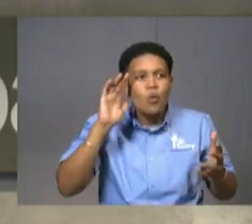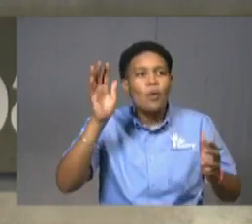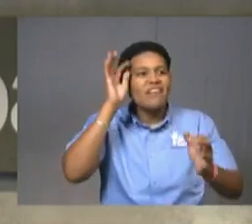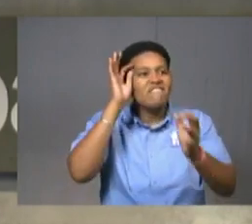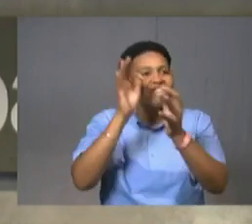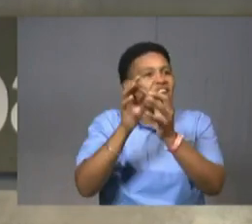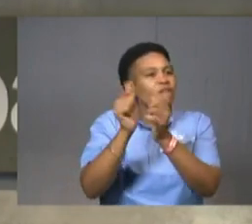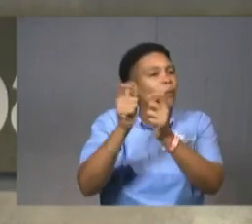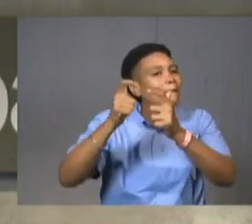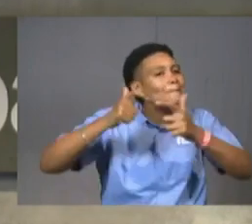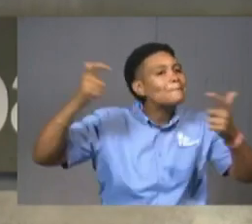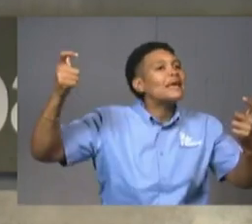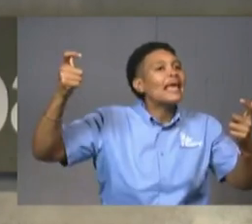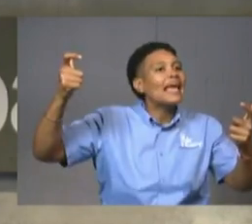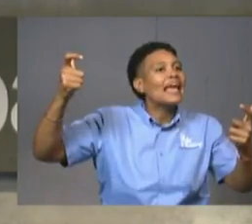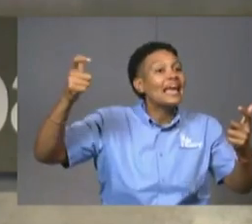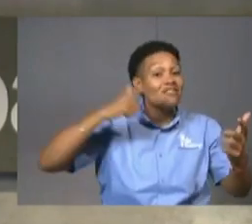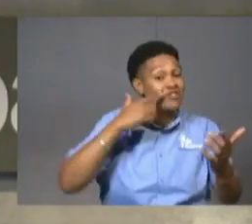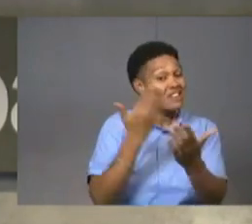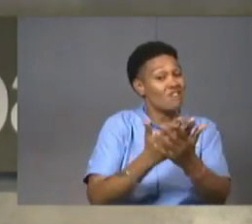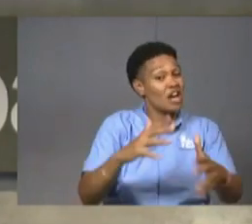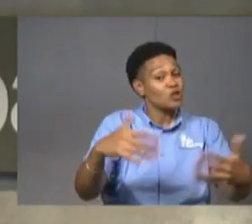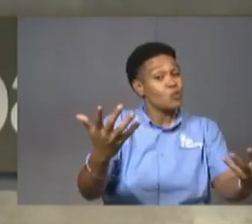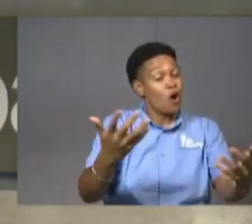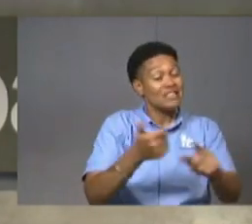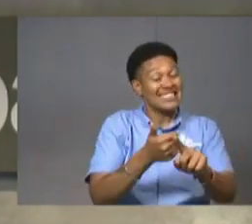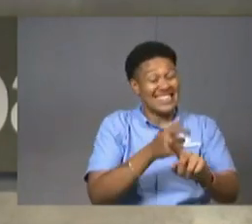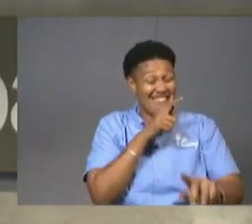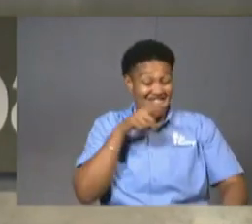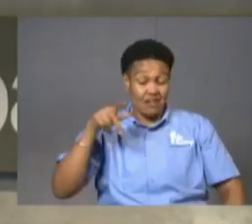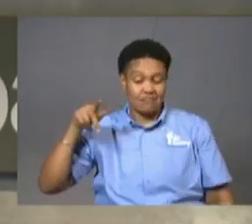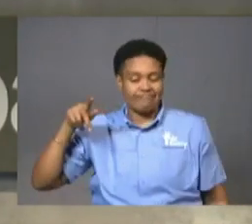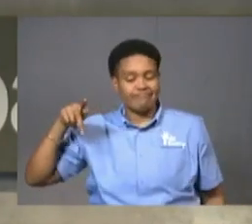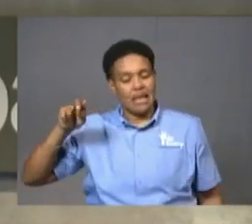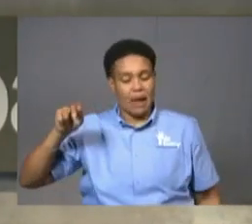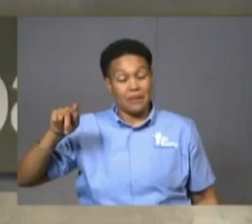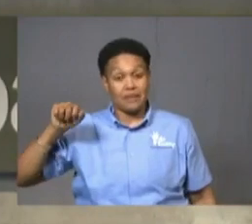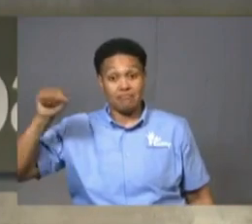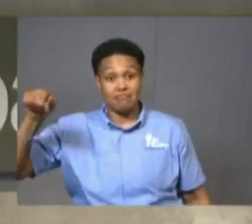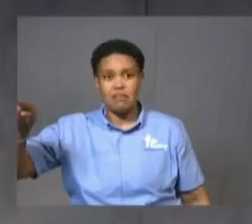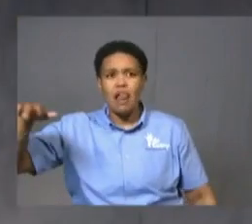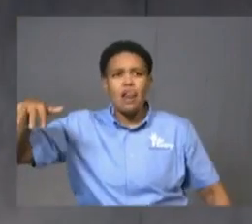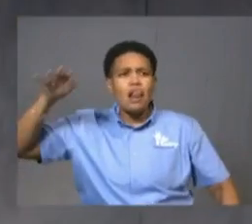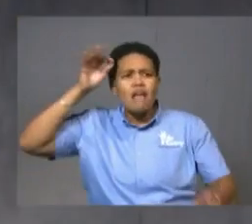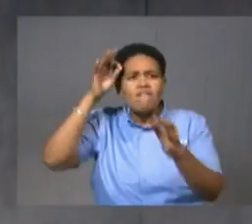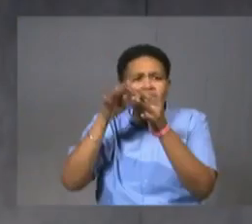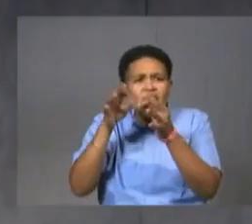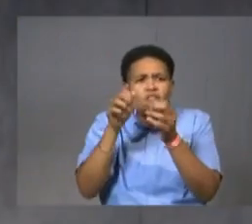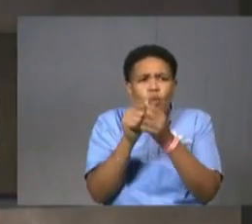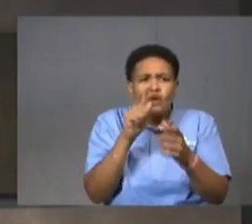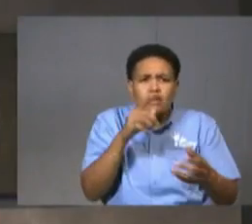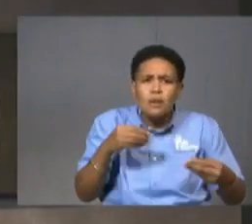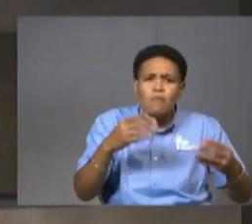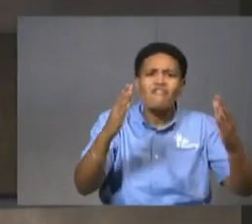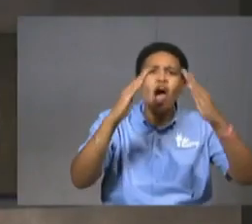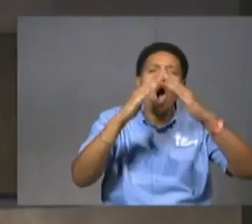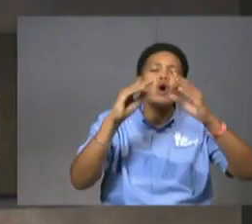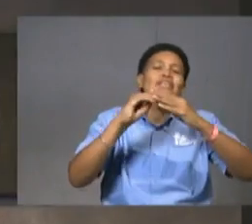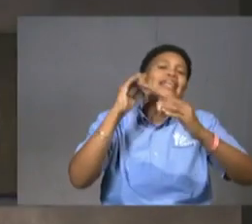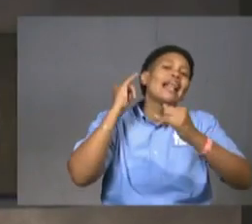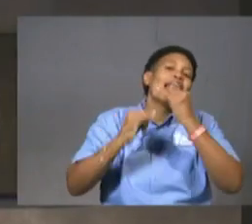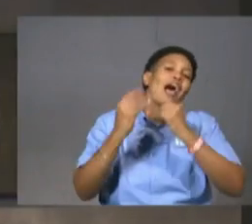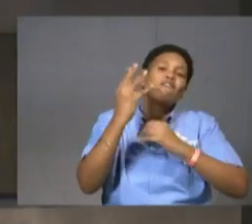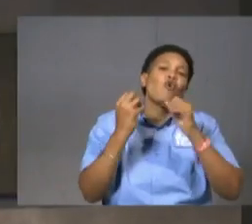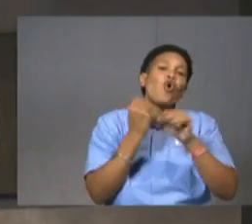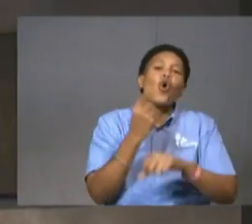in big things. The fact of the matter is, the PNP were not faithful with the delivery of houses in their last 4 years.